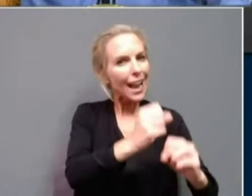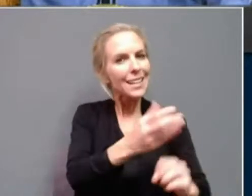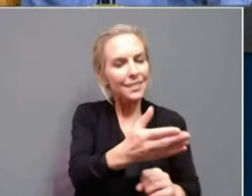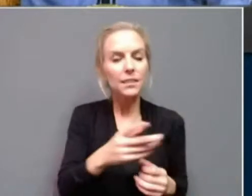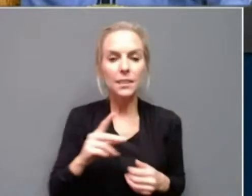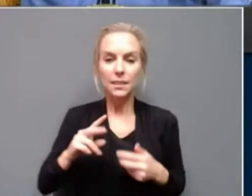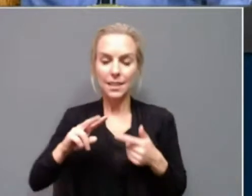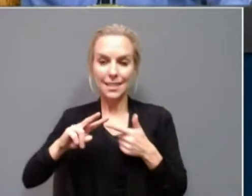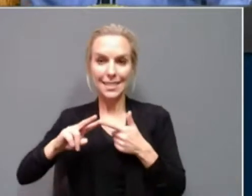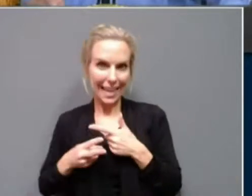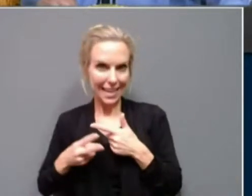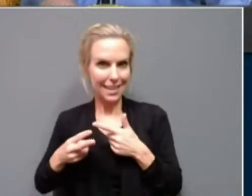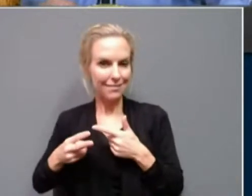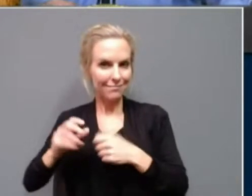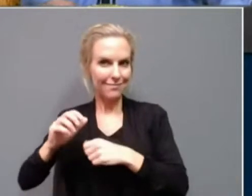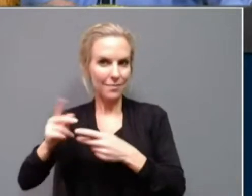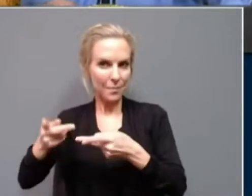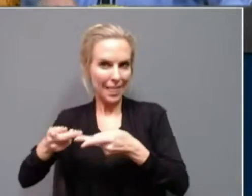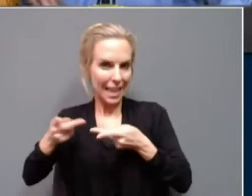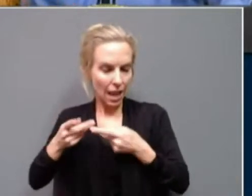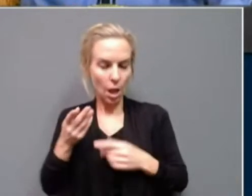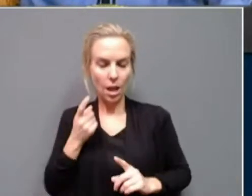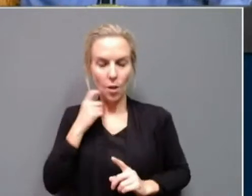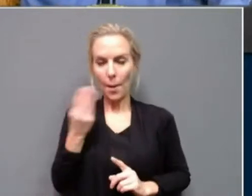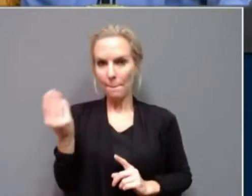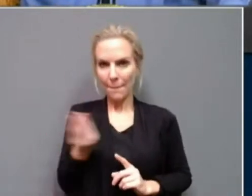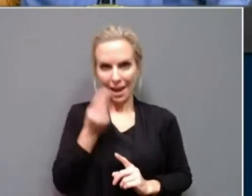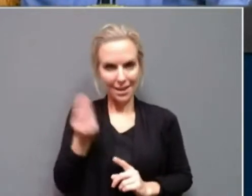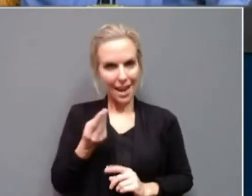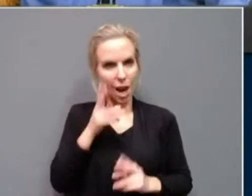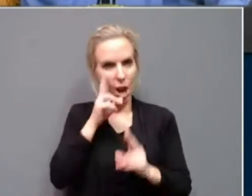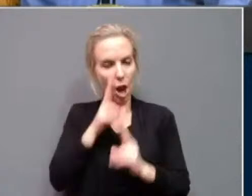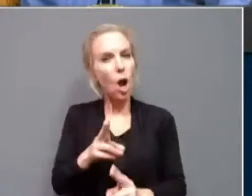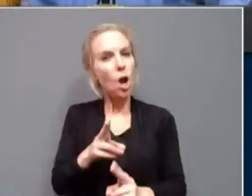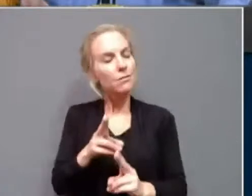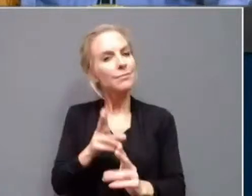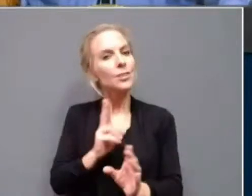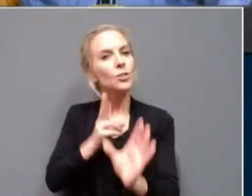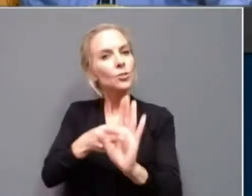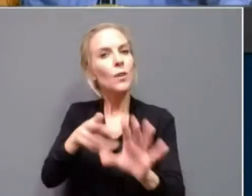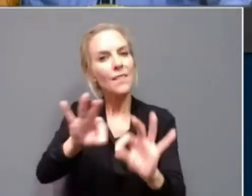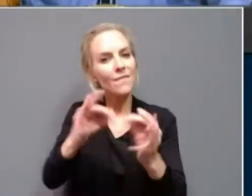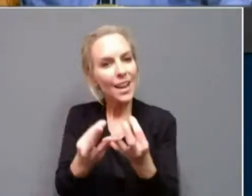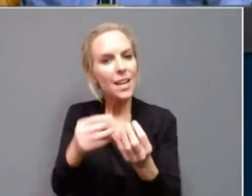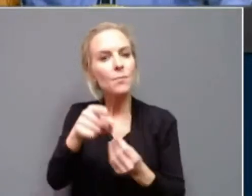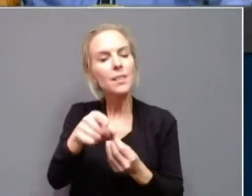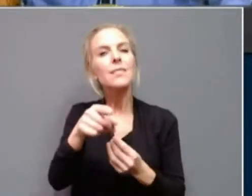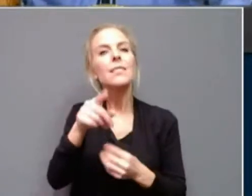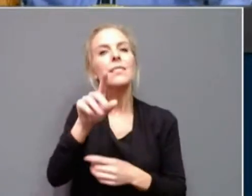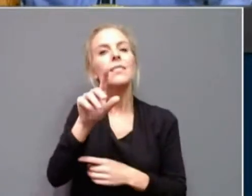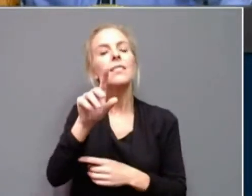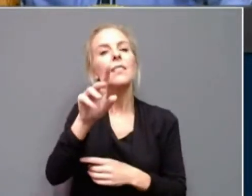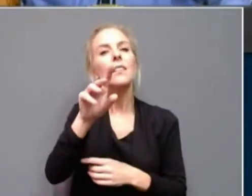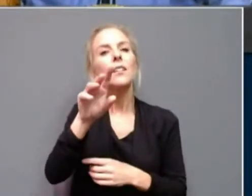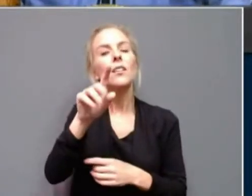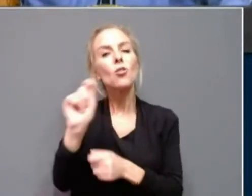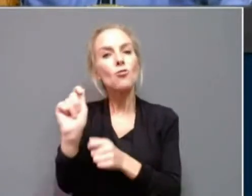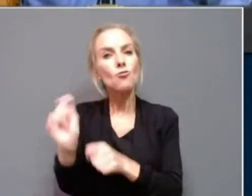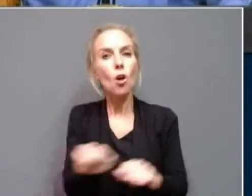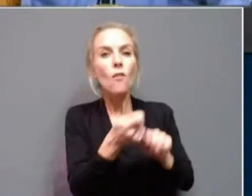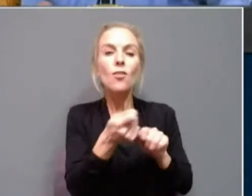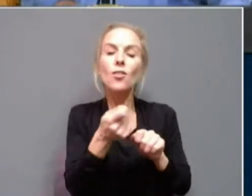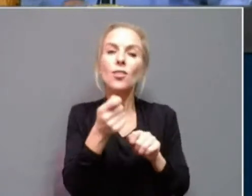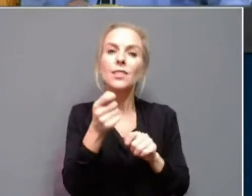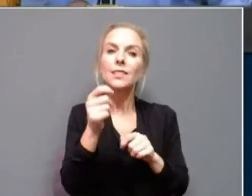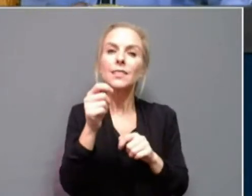me. On Monday, I had the honor of joining the family and former teammates of the late University of Kentucky golfer Cullen Brown,